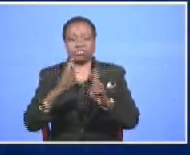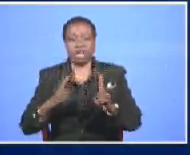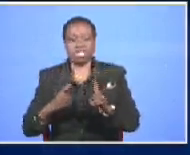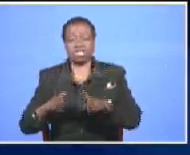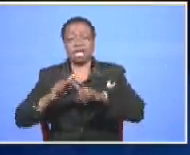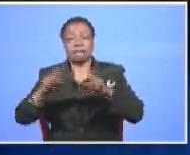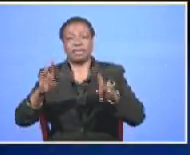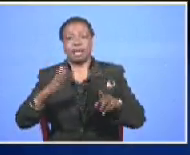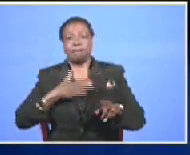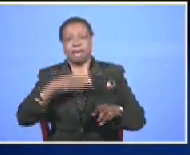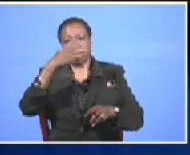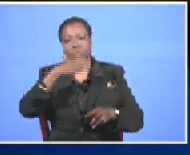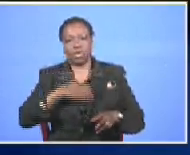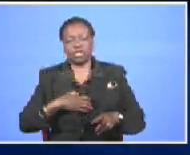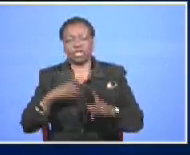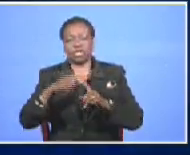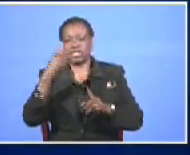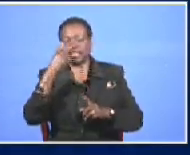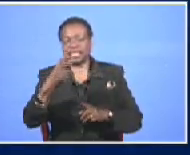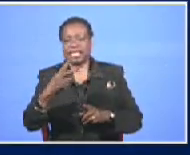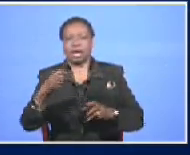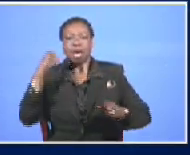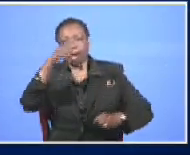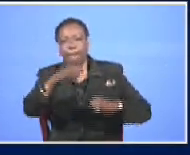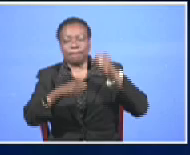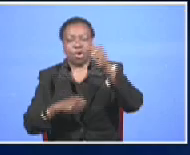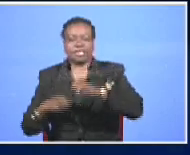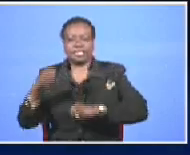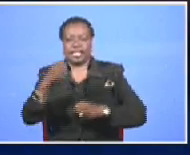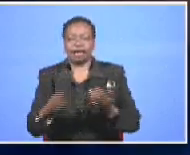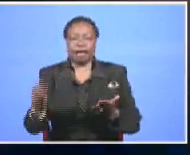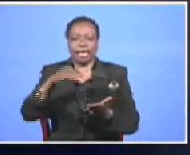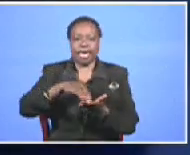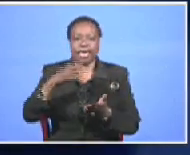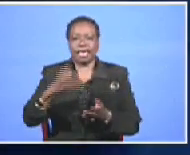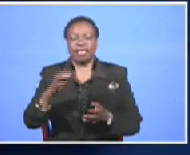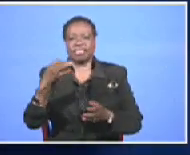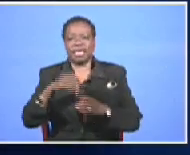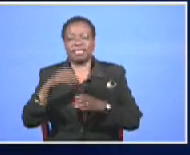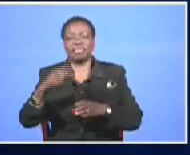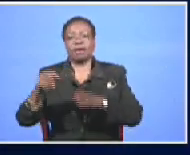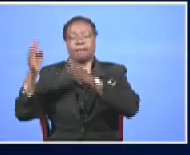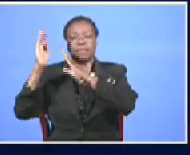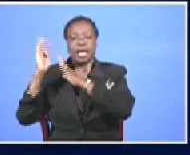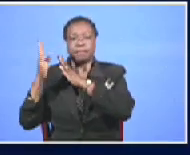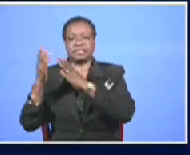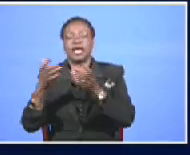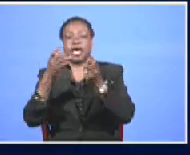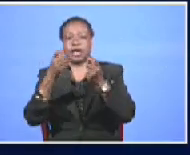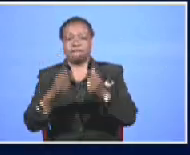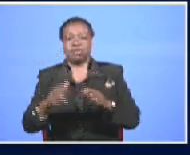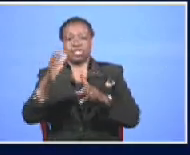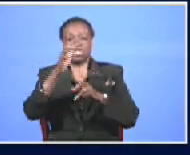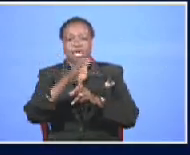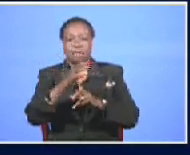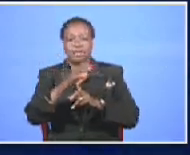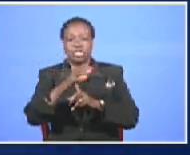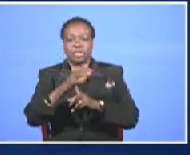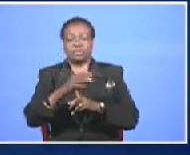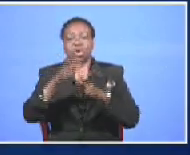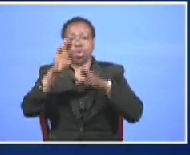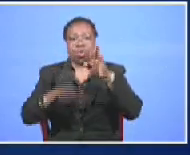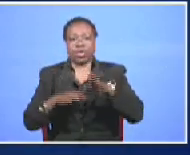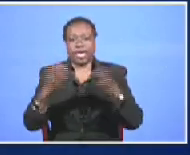see the boxing regenerated in the Bahamas and a few championships walking around here in Nassau and Freeport. And I think